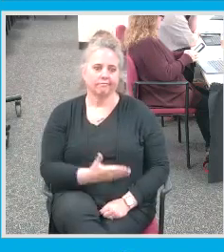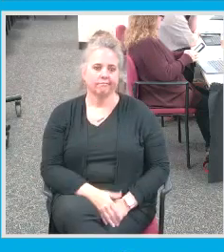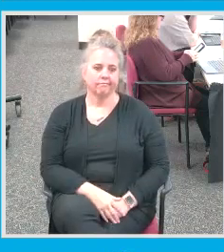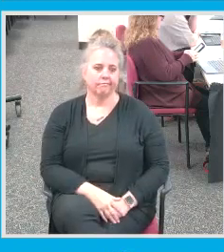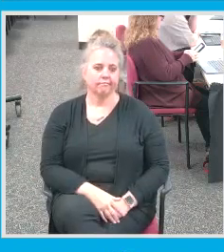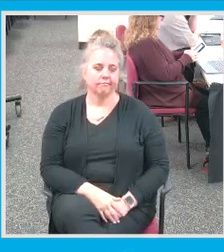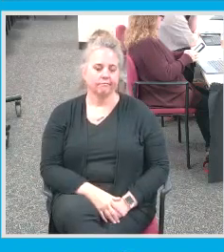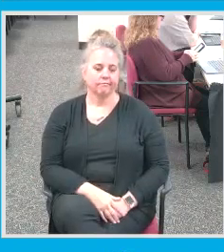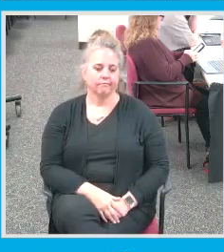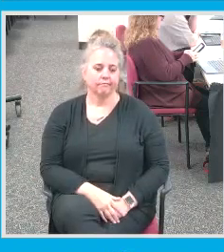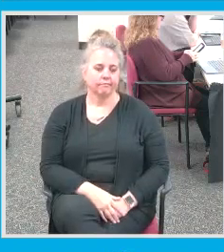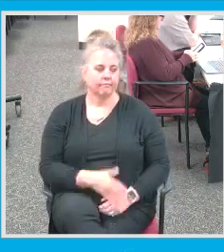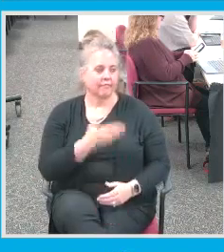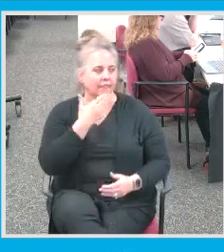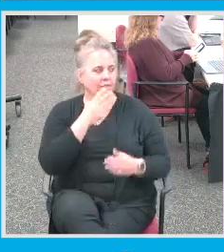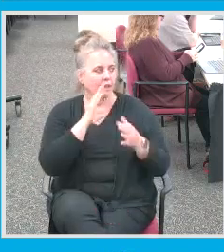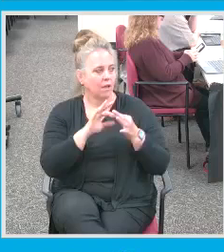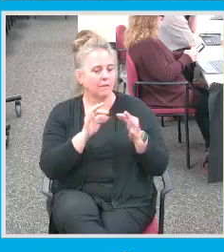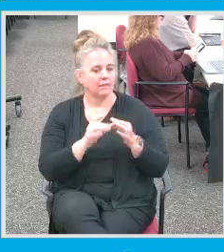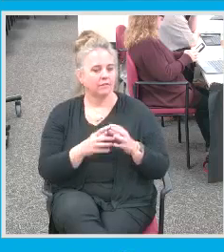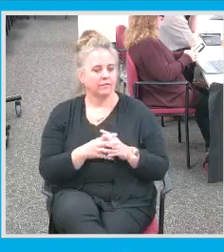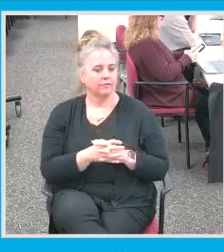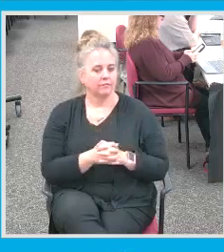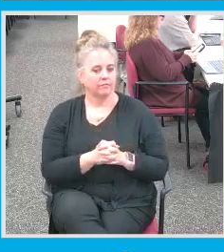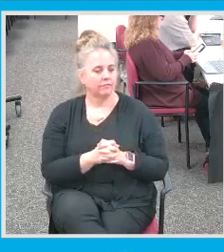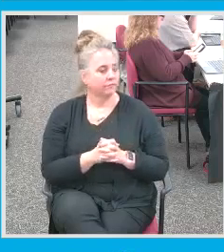last comments. Dr. Vu? Can I ask,